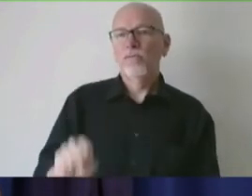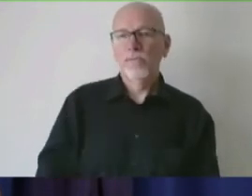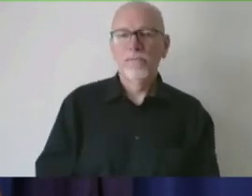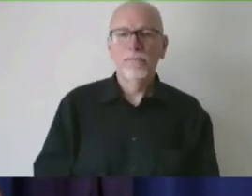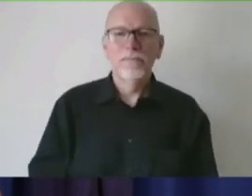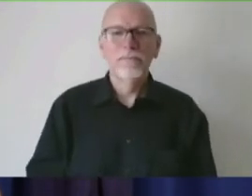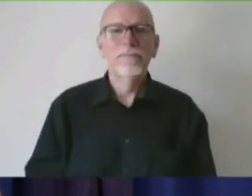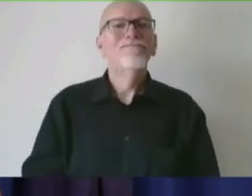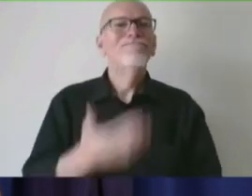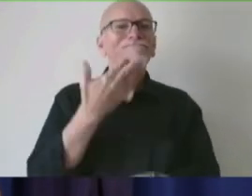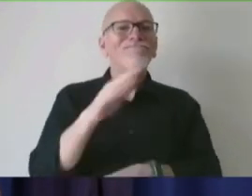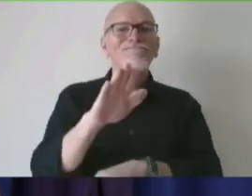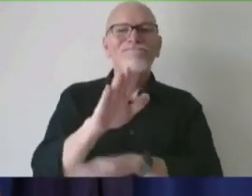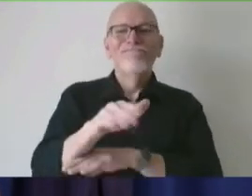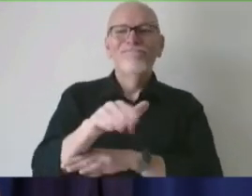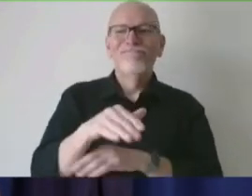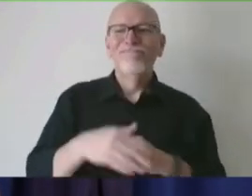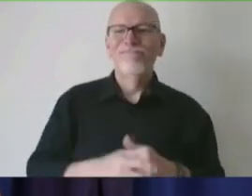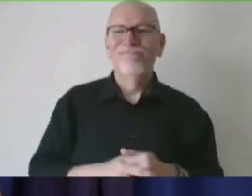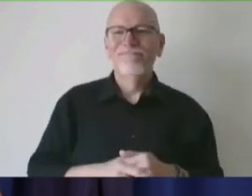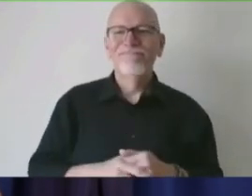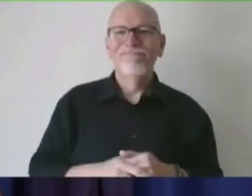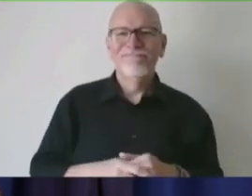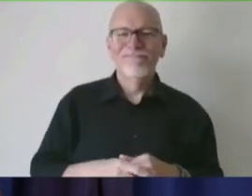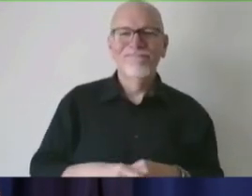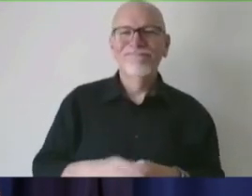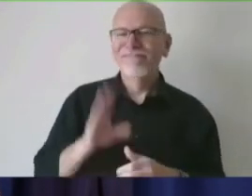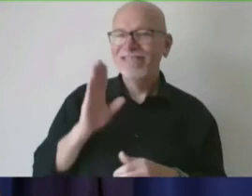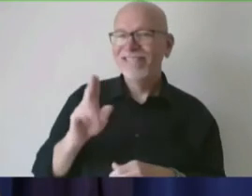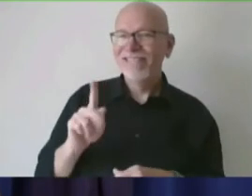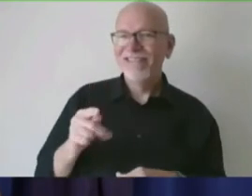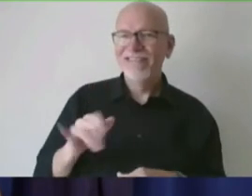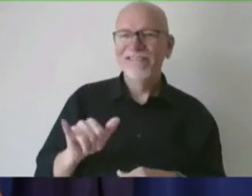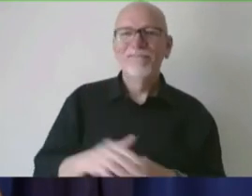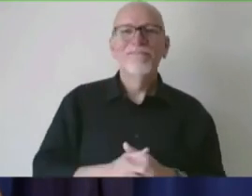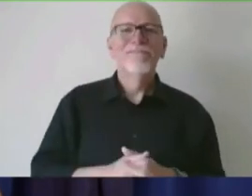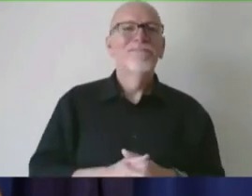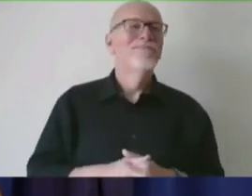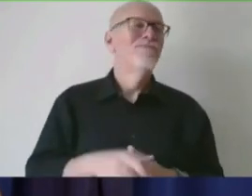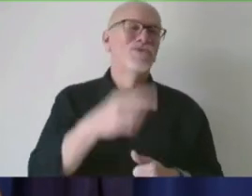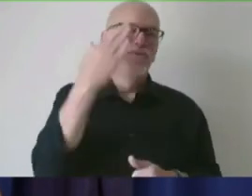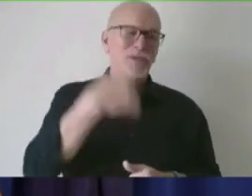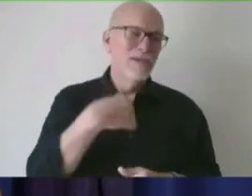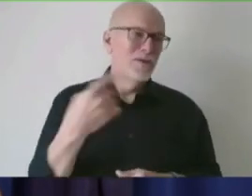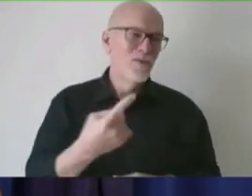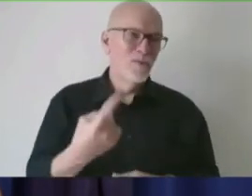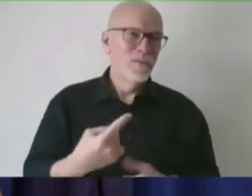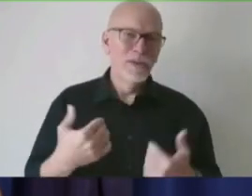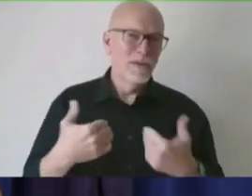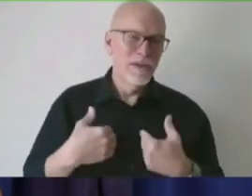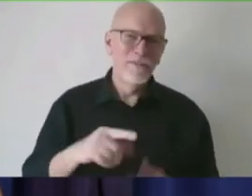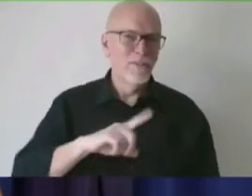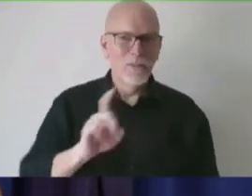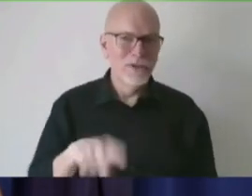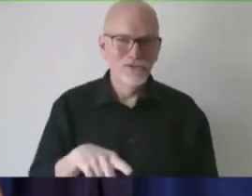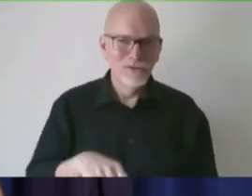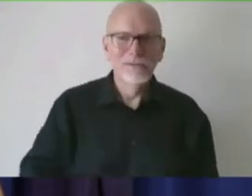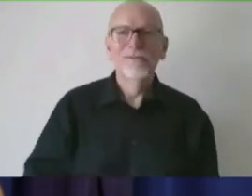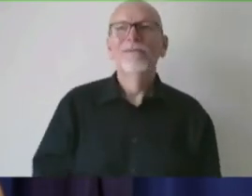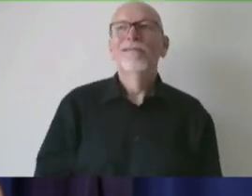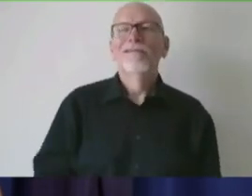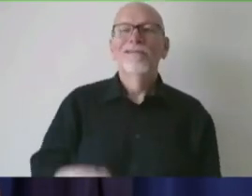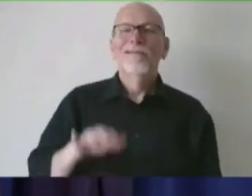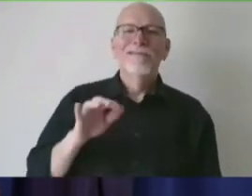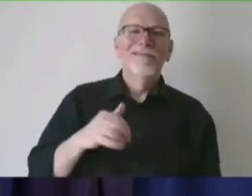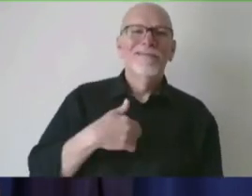Good afternoon. Hi, Kath. Hi. I always have these questions that are just kind of, I always